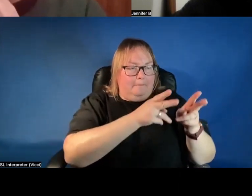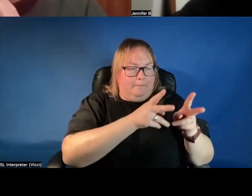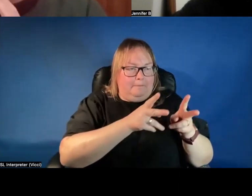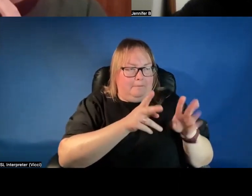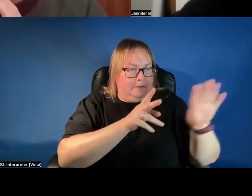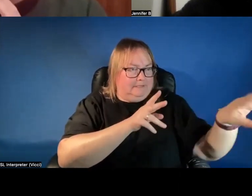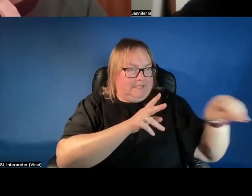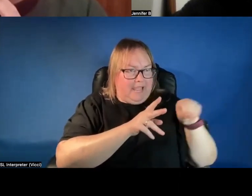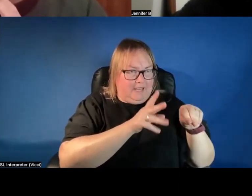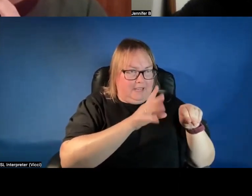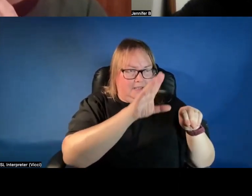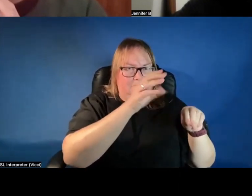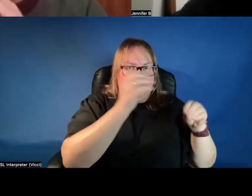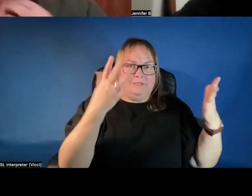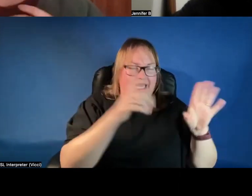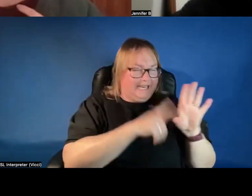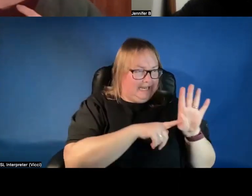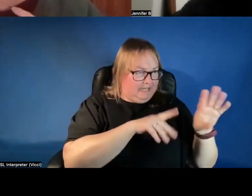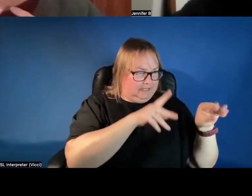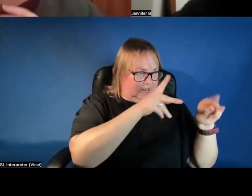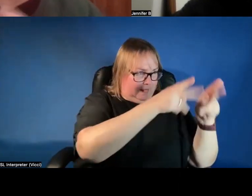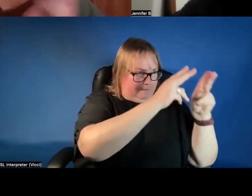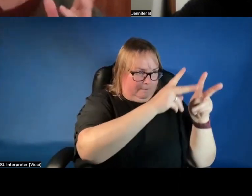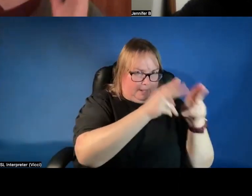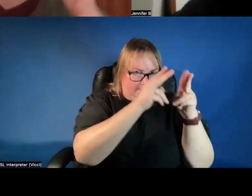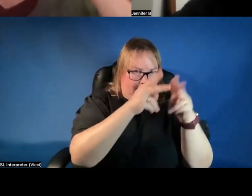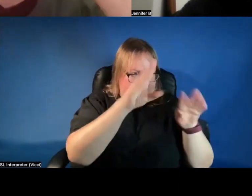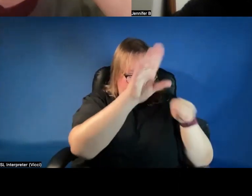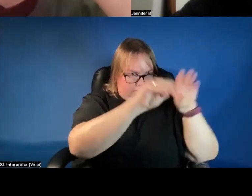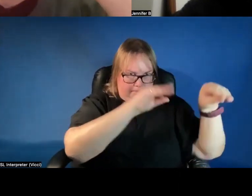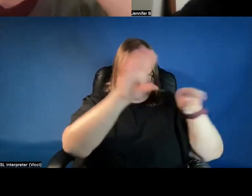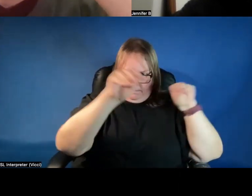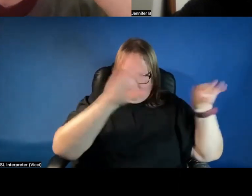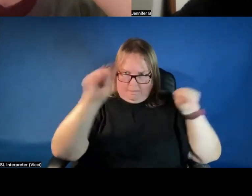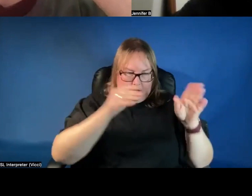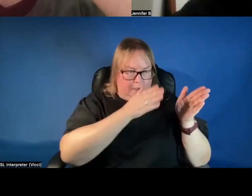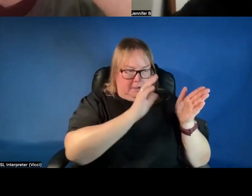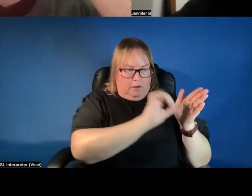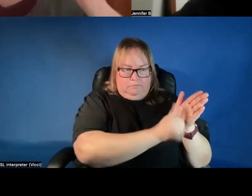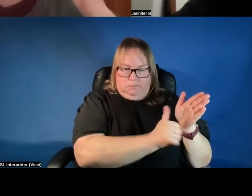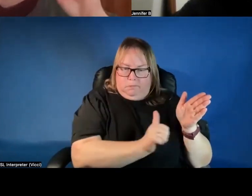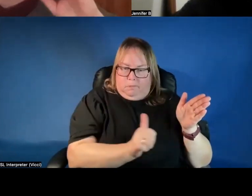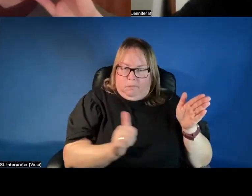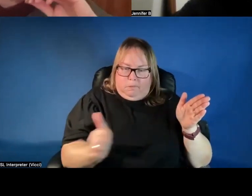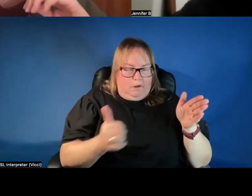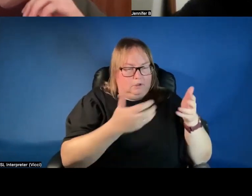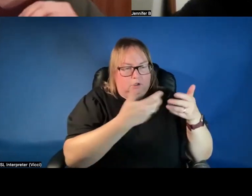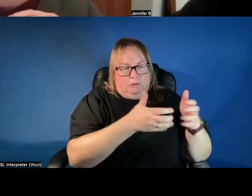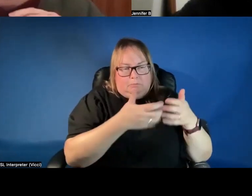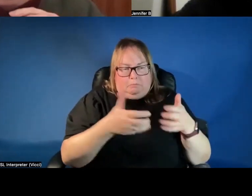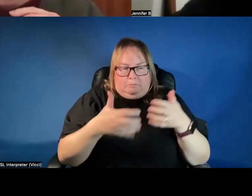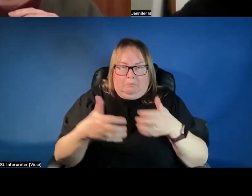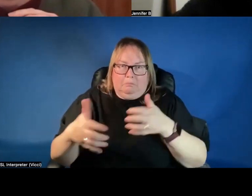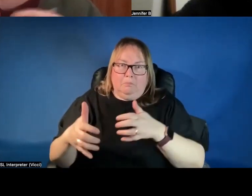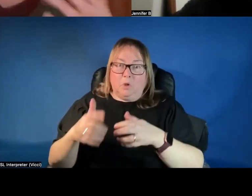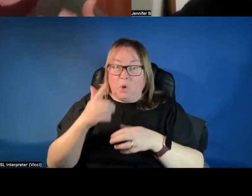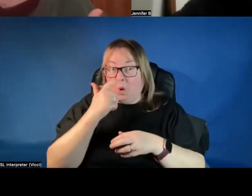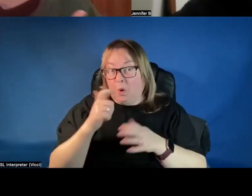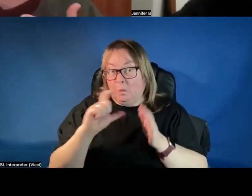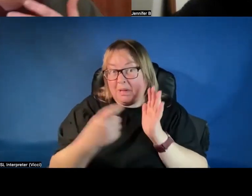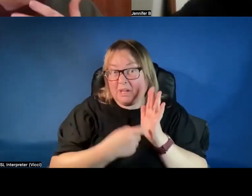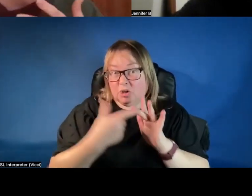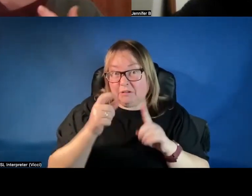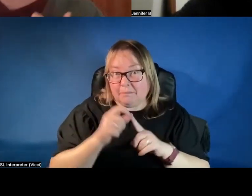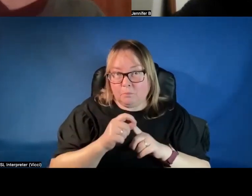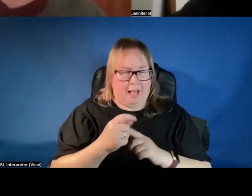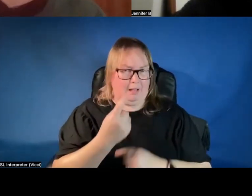them has, to me, like quite distinct Crip connotations, and when it's made